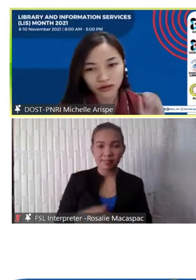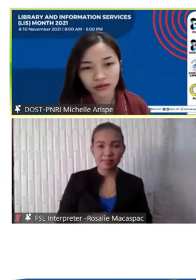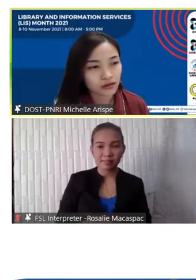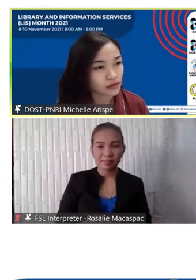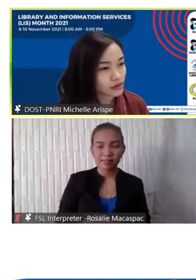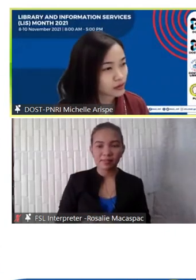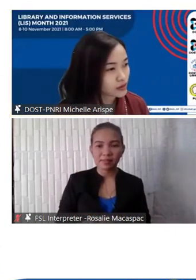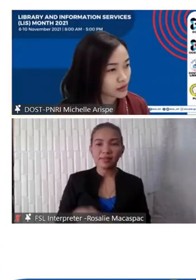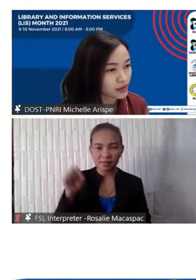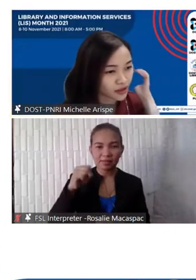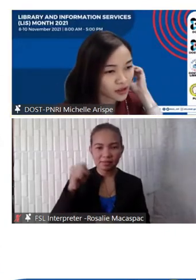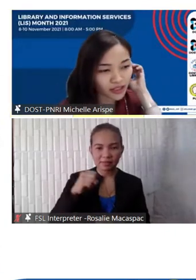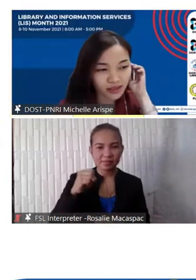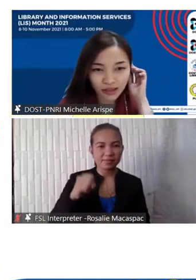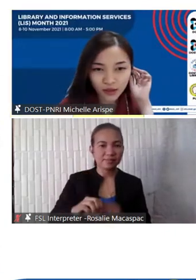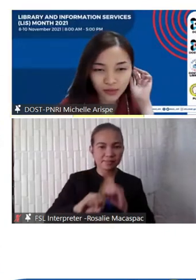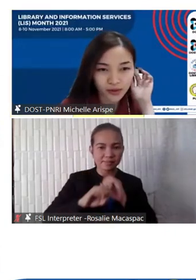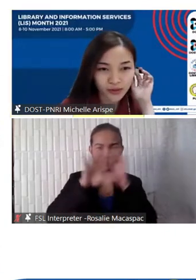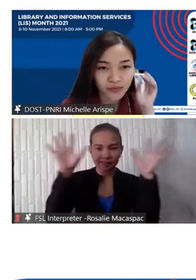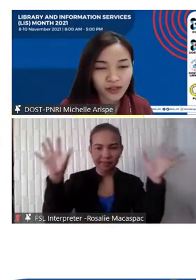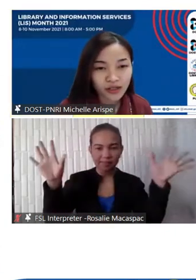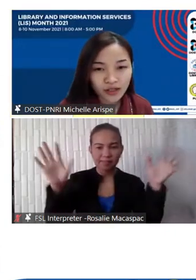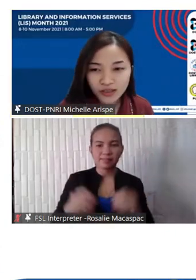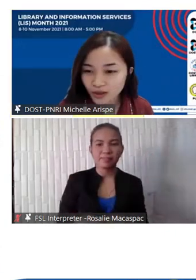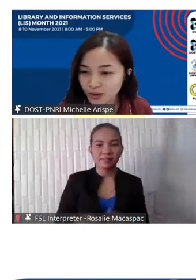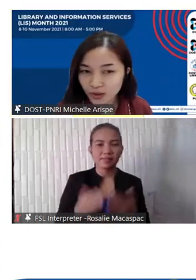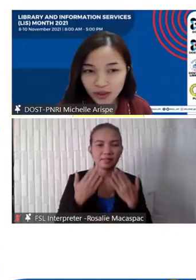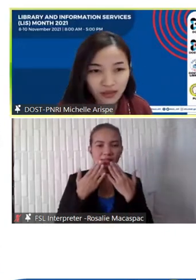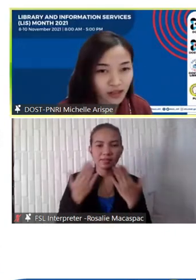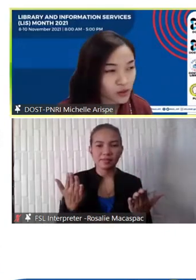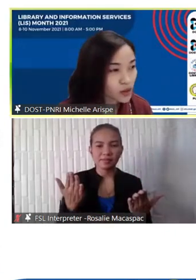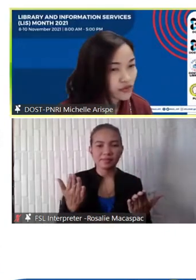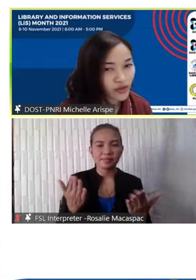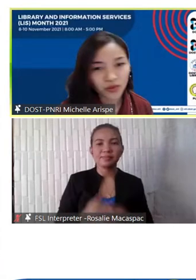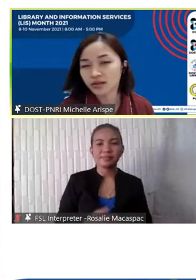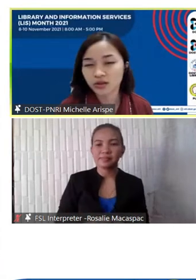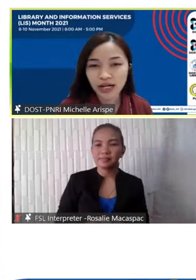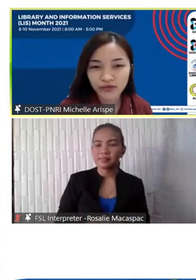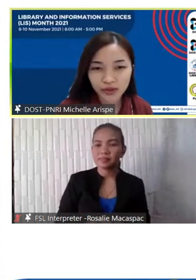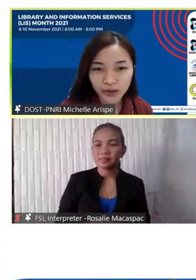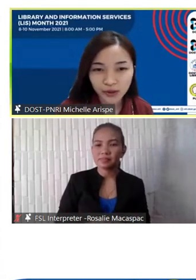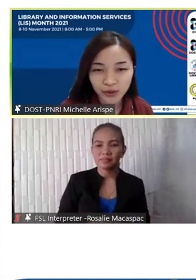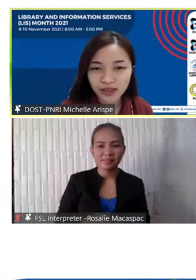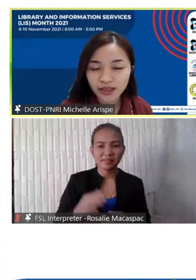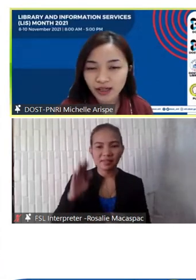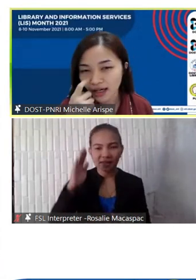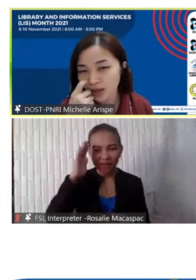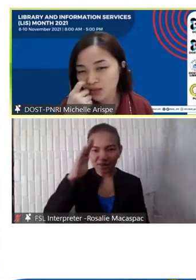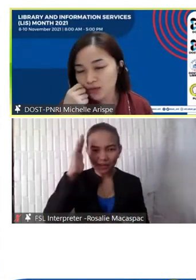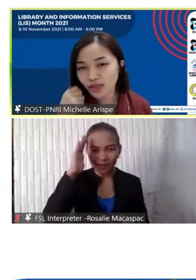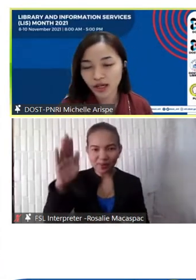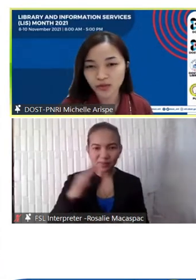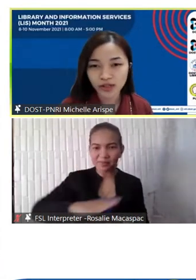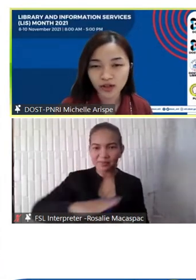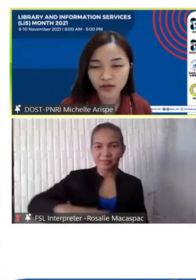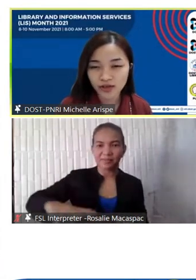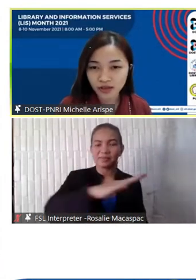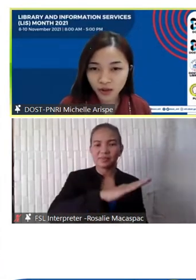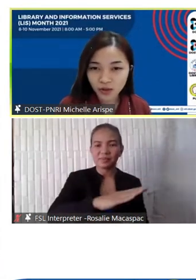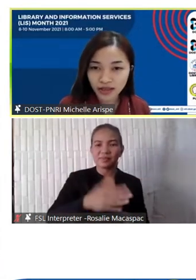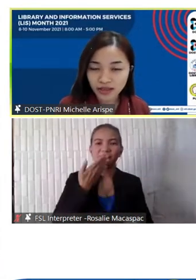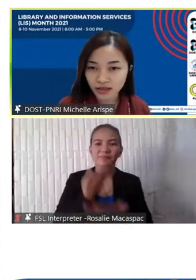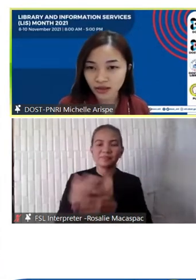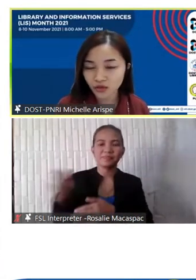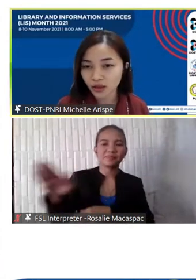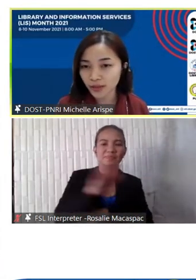Yes, ma'am. Okay, thank you po. So, hello everyone. Good afternoon. I am from the library of